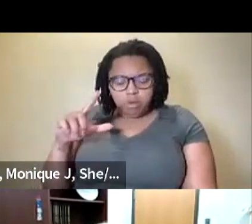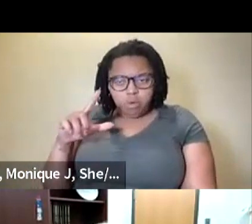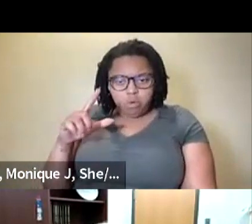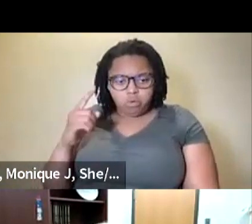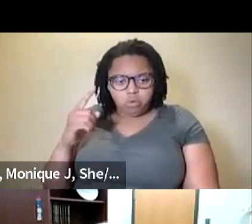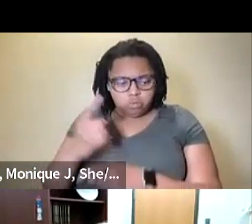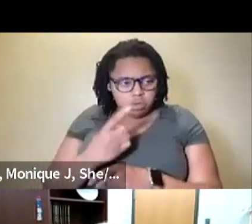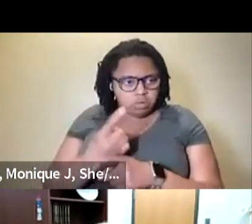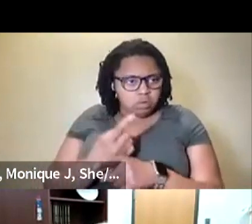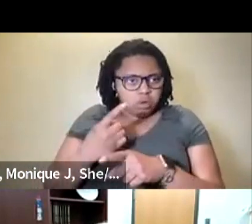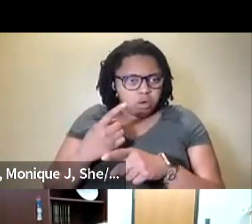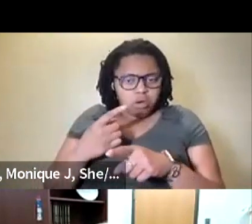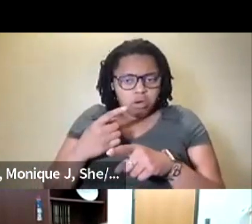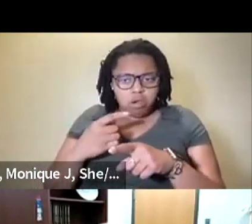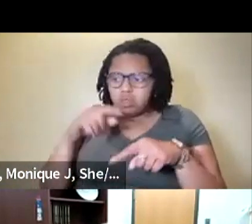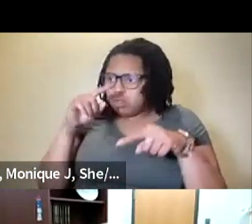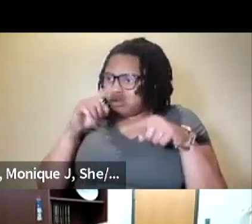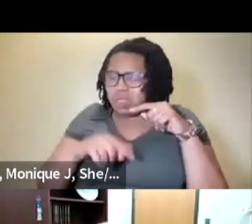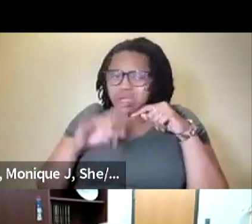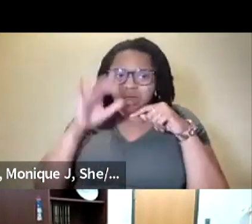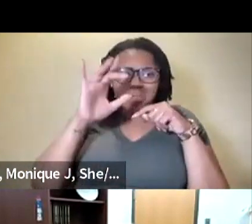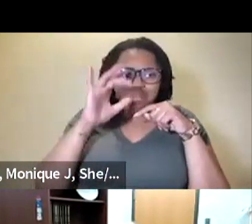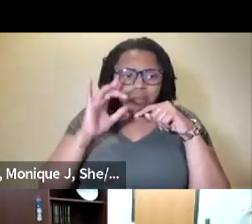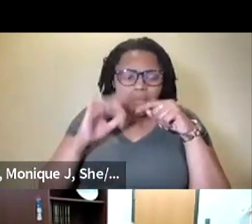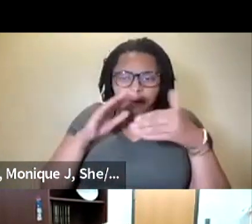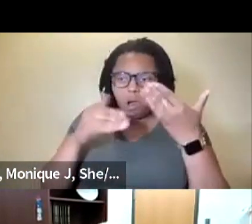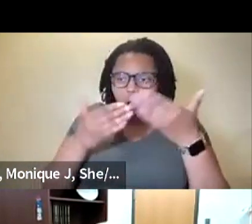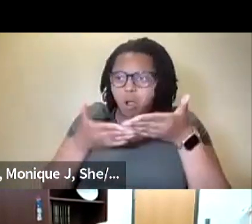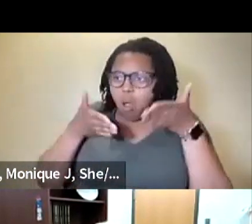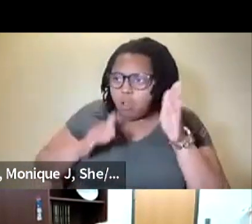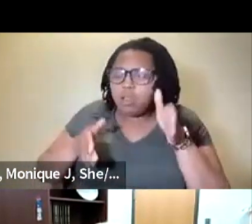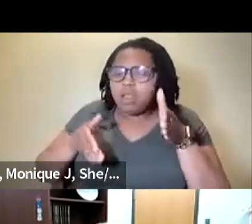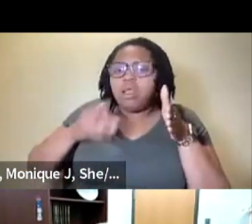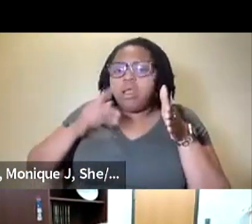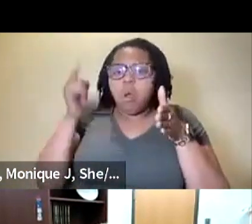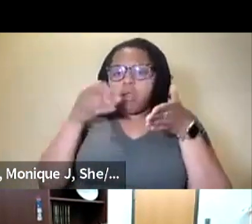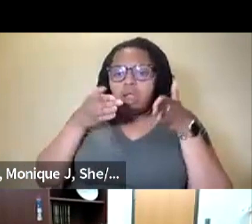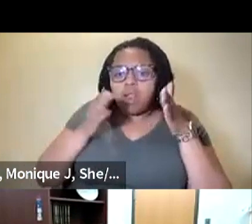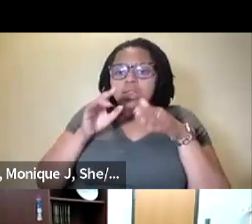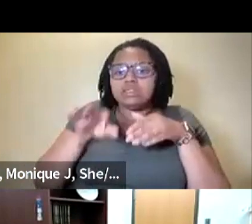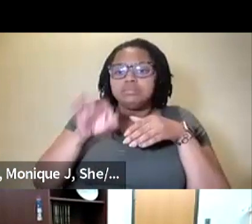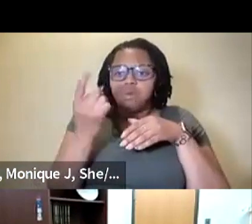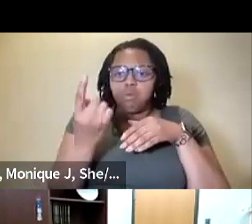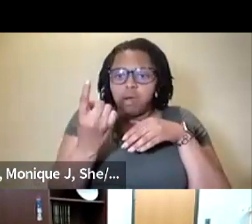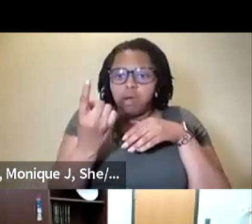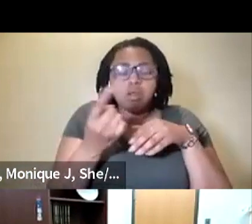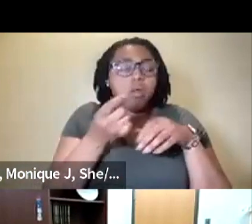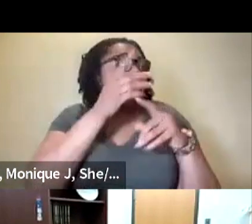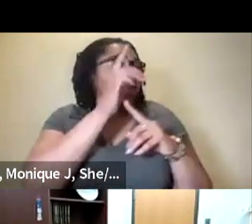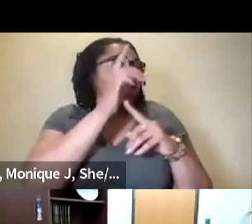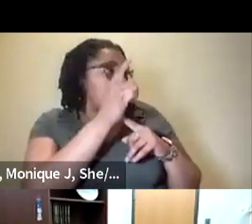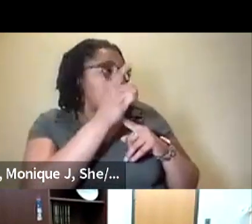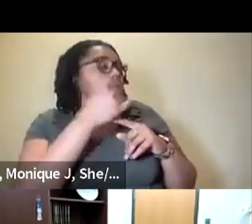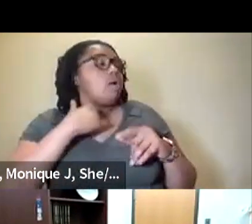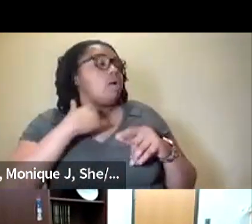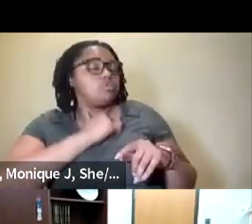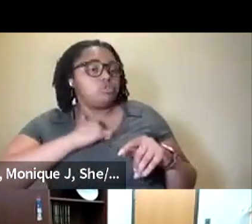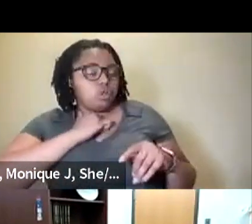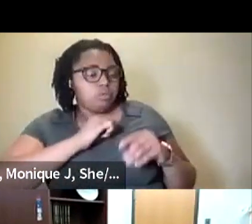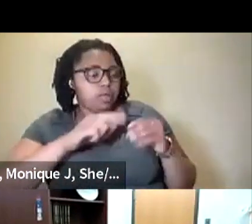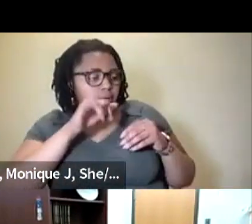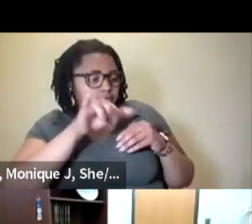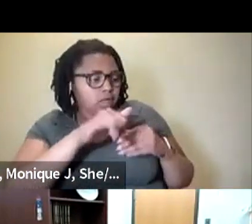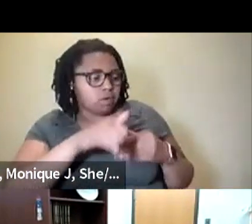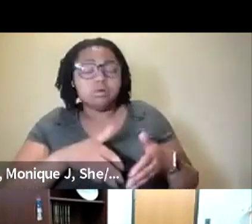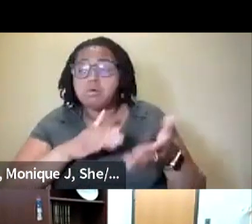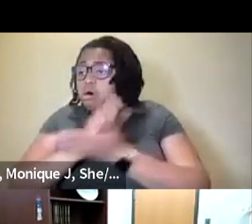Can't select all of them. Can't select them all. It's only letting us select one. Okay, give me just one moment. I apologize about that. It's